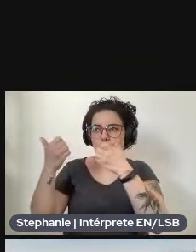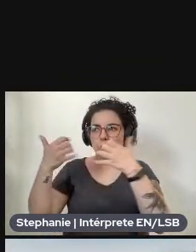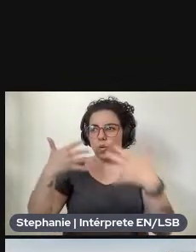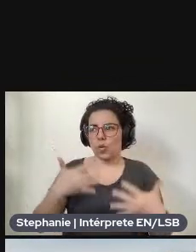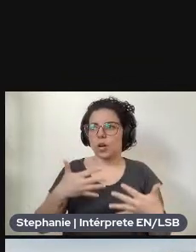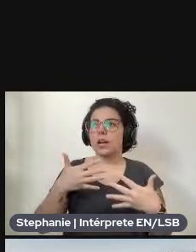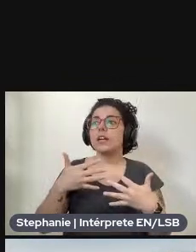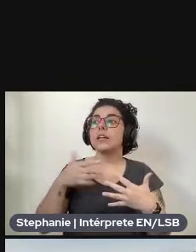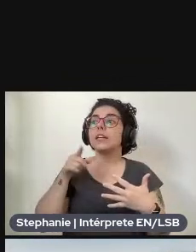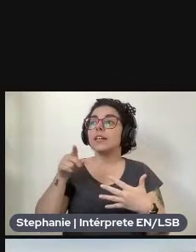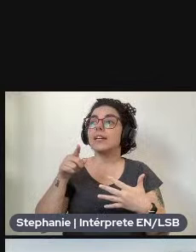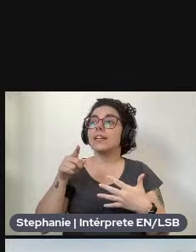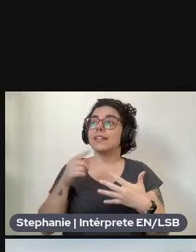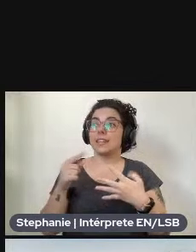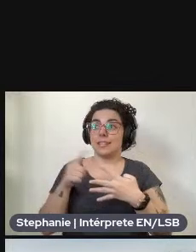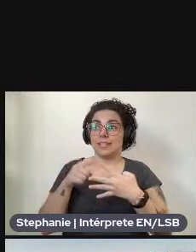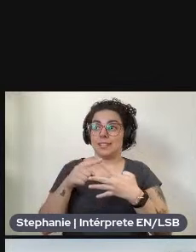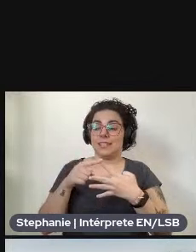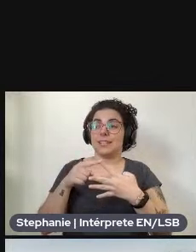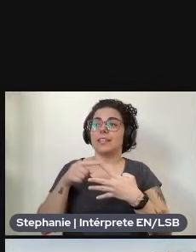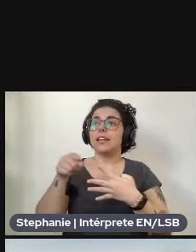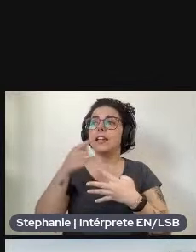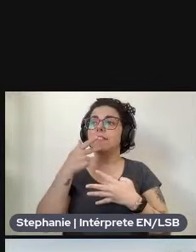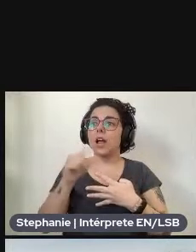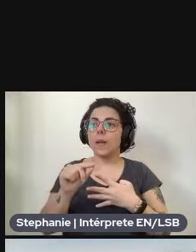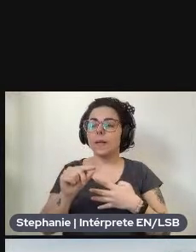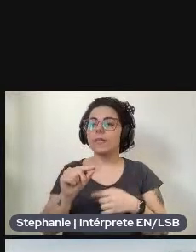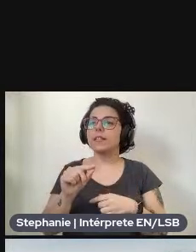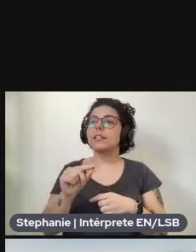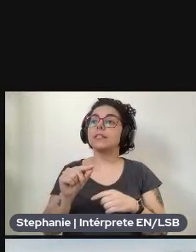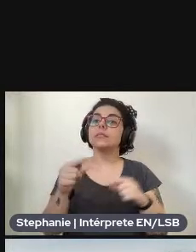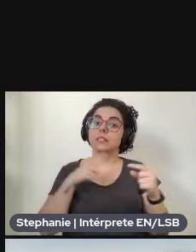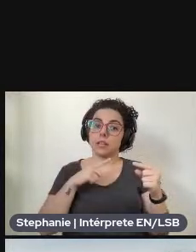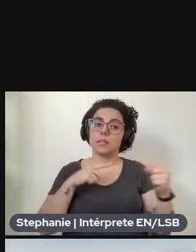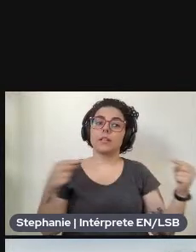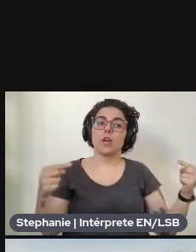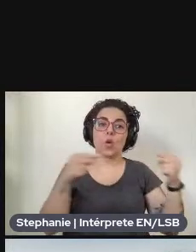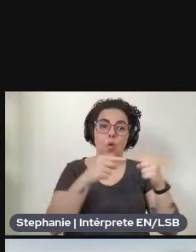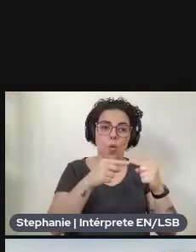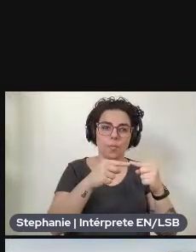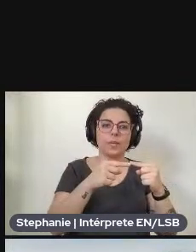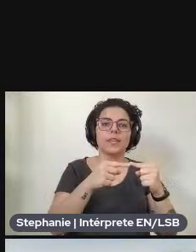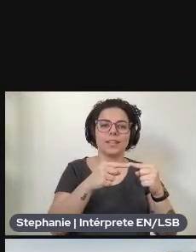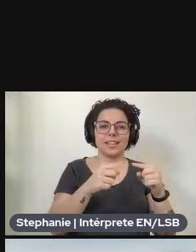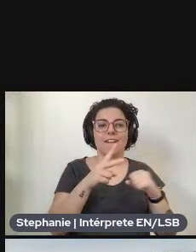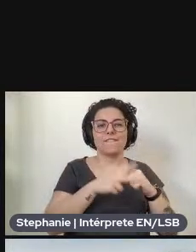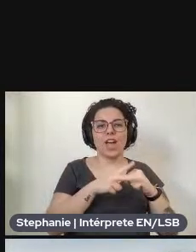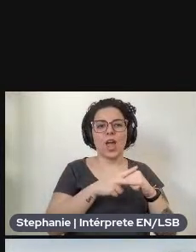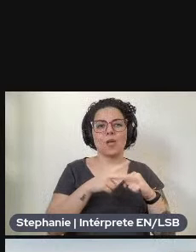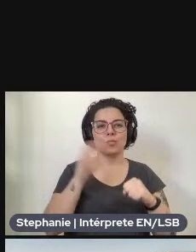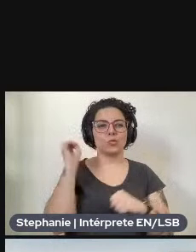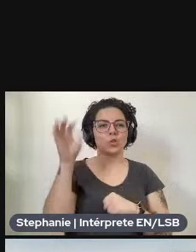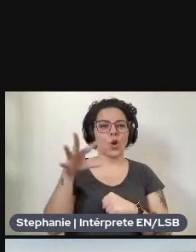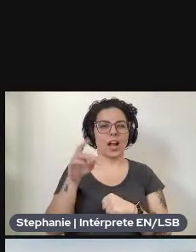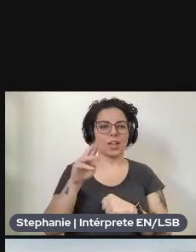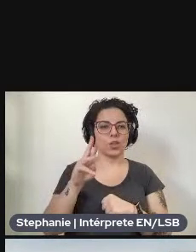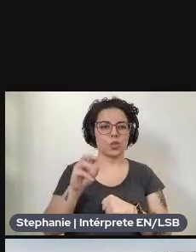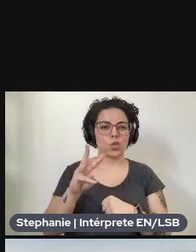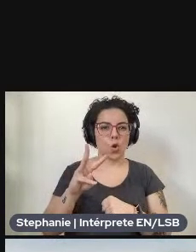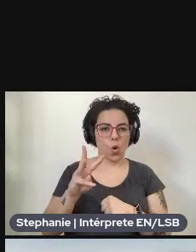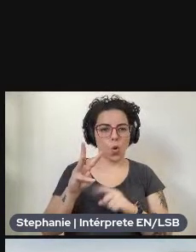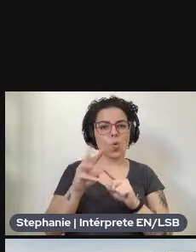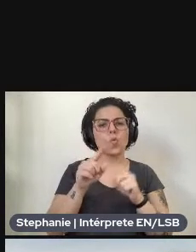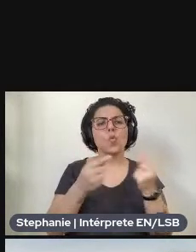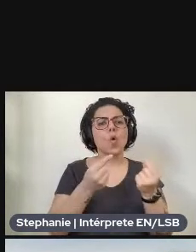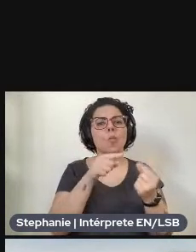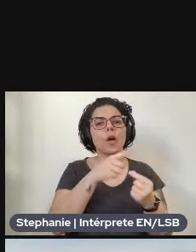can also be applied to the evolution of throw verbs towards inchoative auxiliaries. And I will